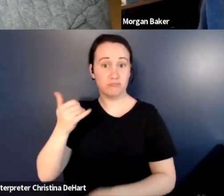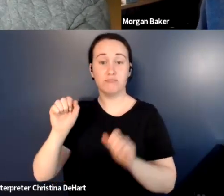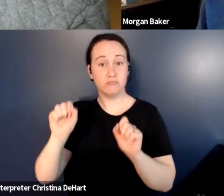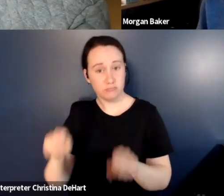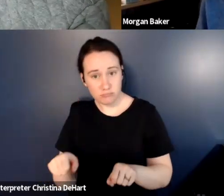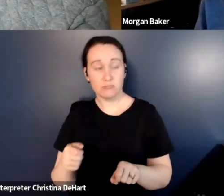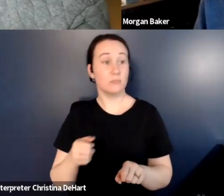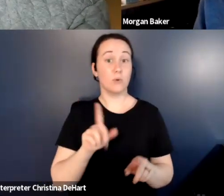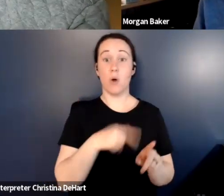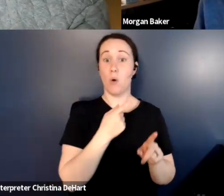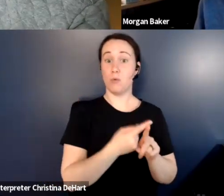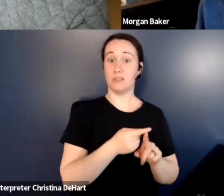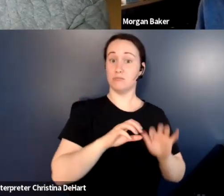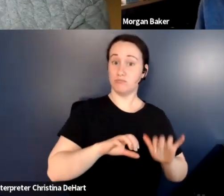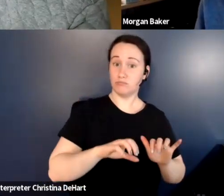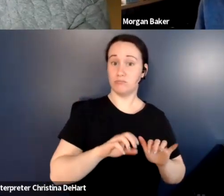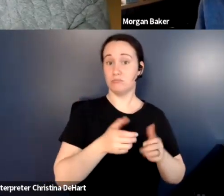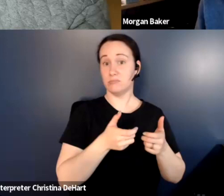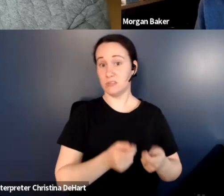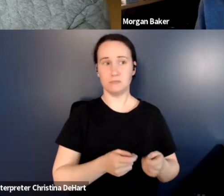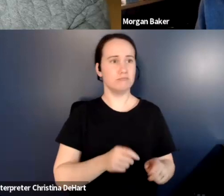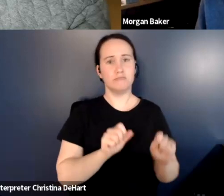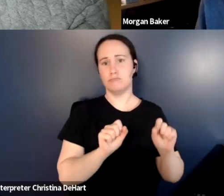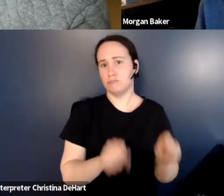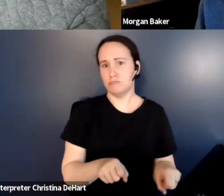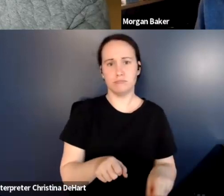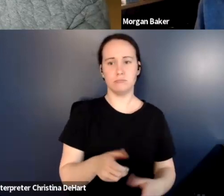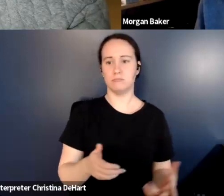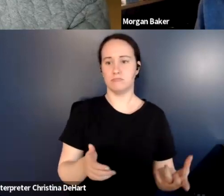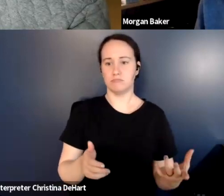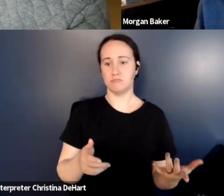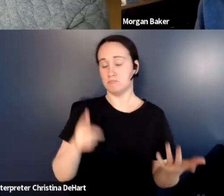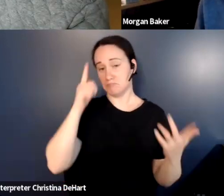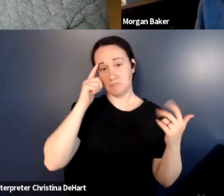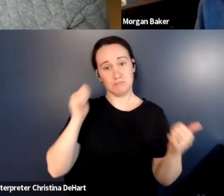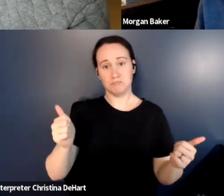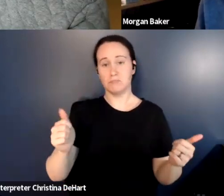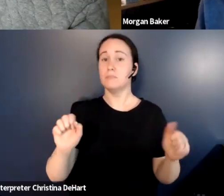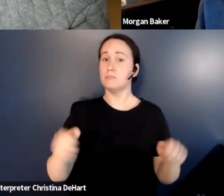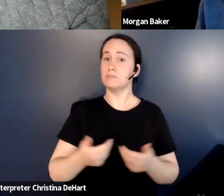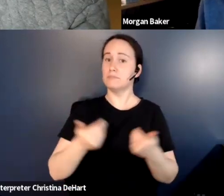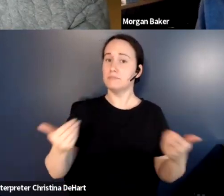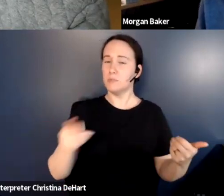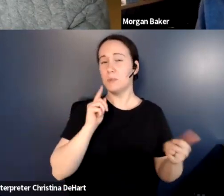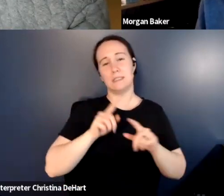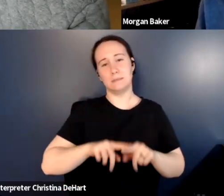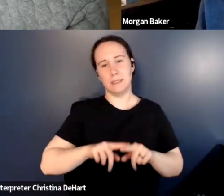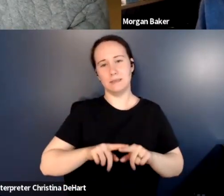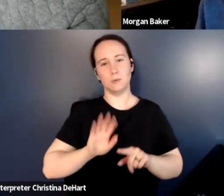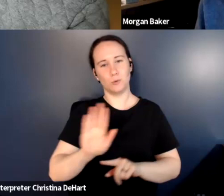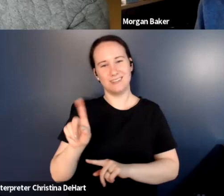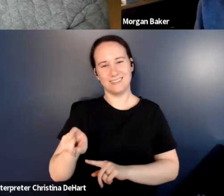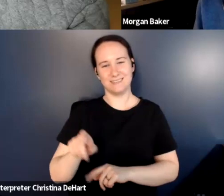or all three modalities. That's certainly something that we can split out depending upon, your